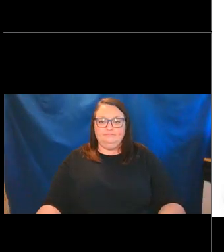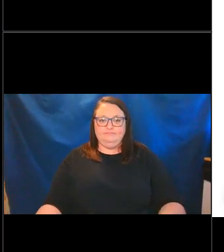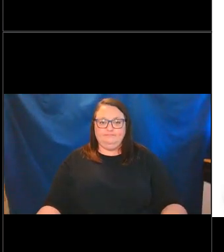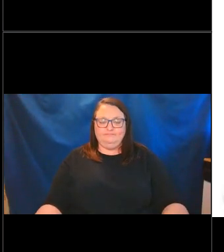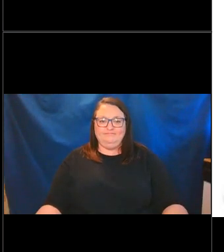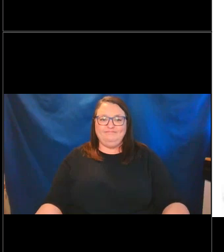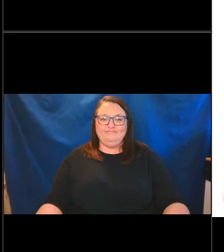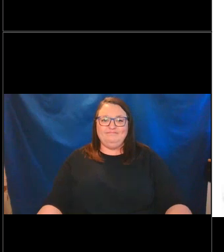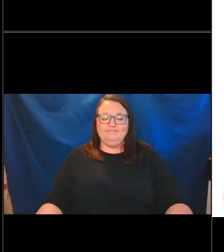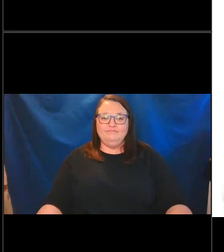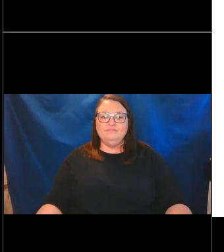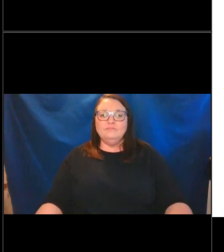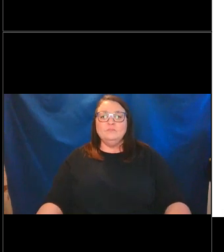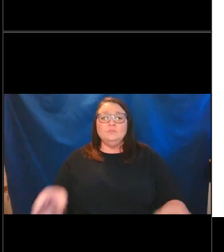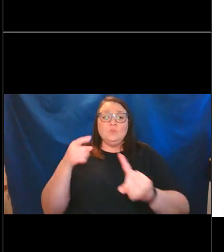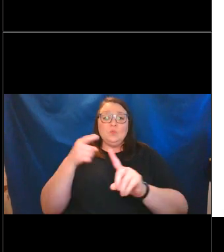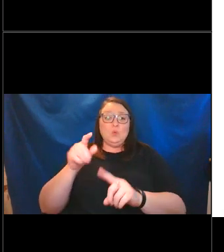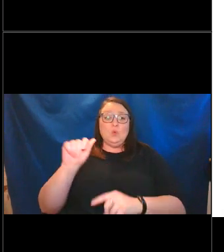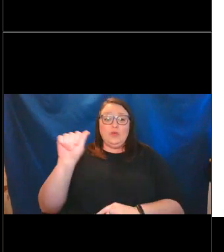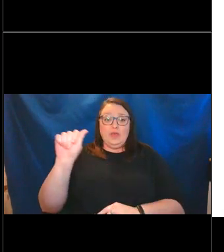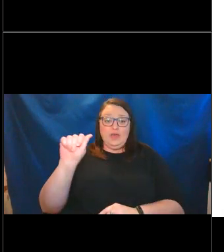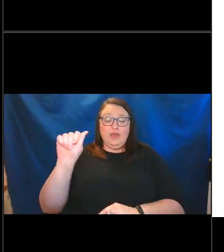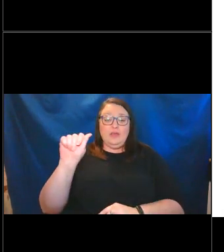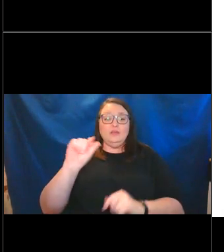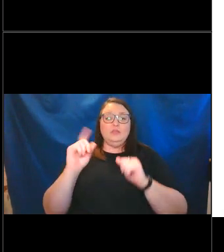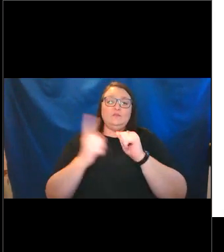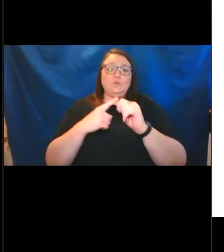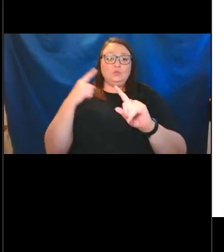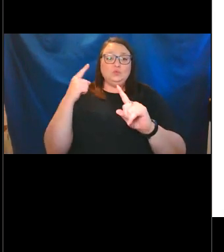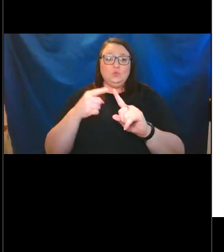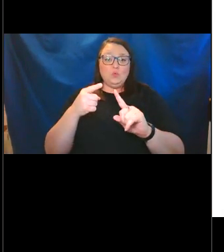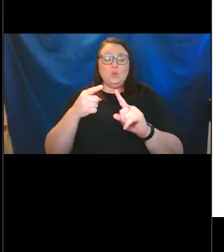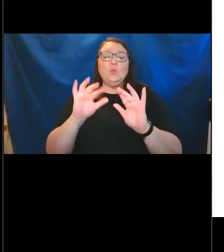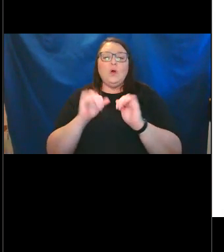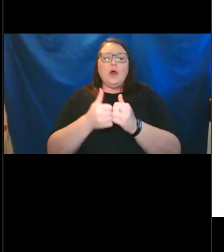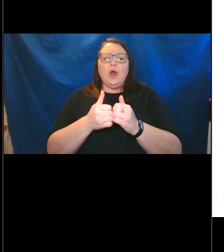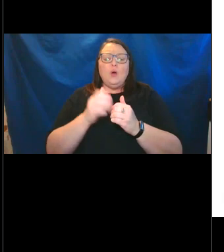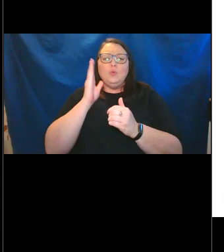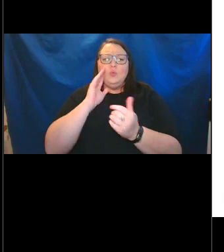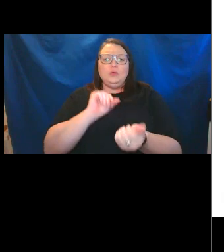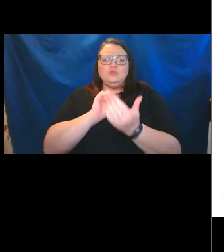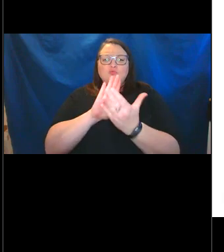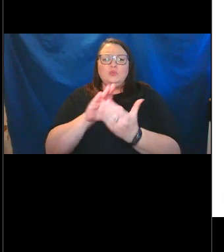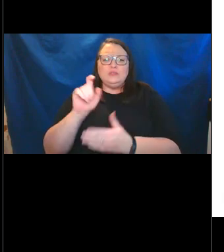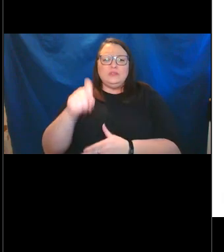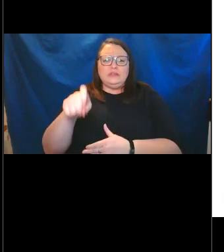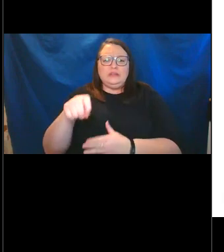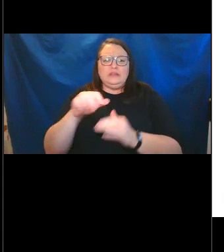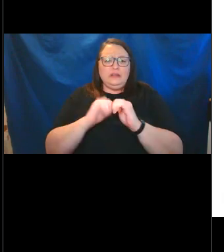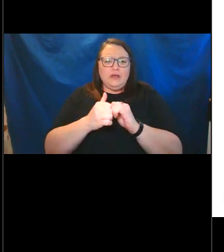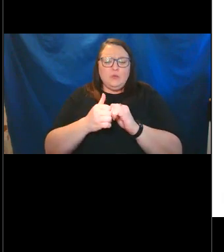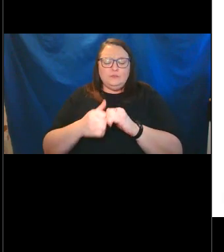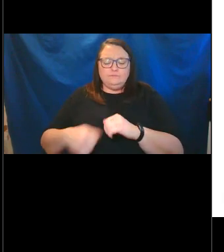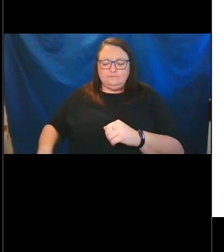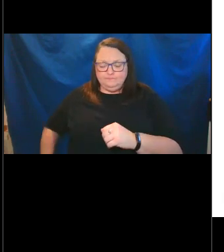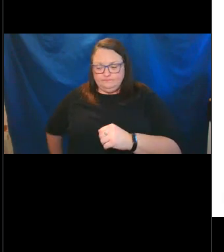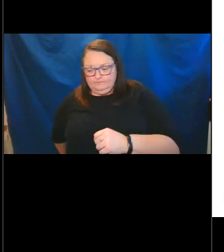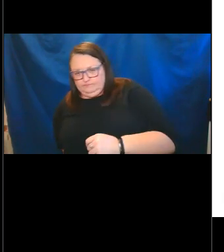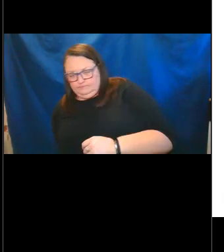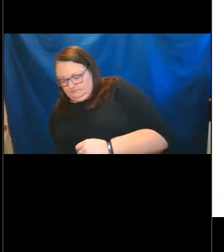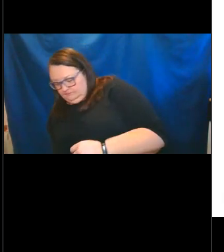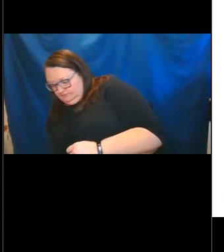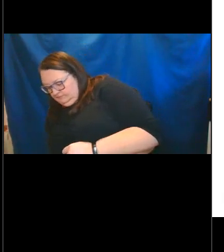goal A, the first goal here, how are we going to address the need? So as you can